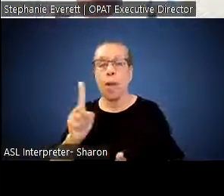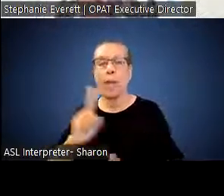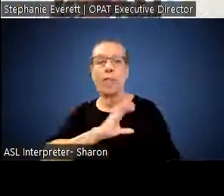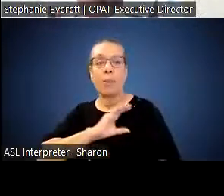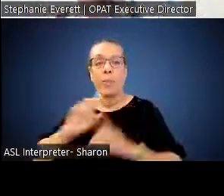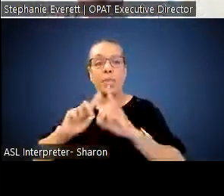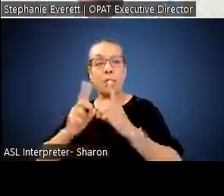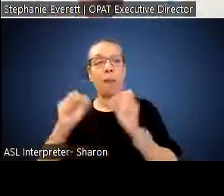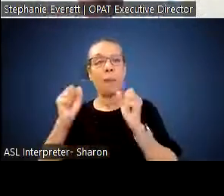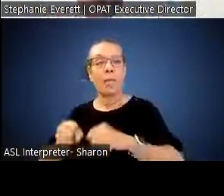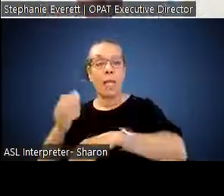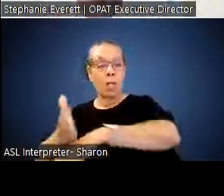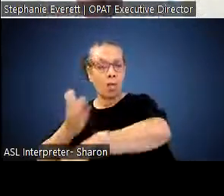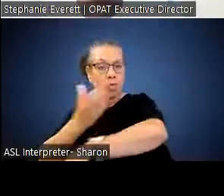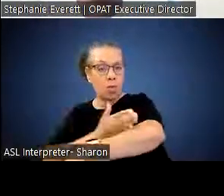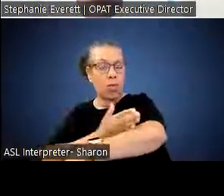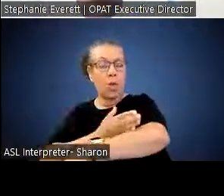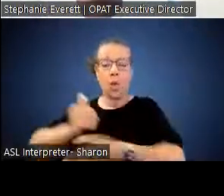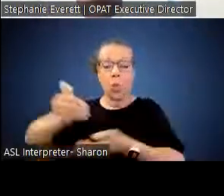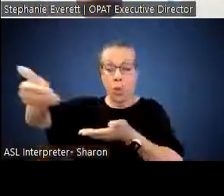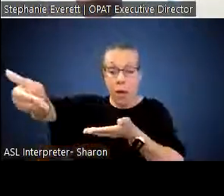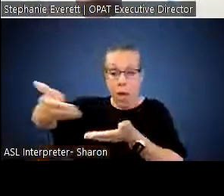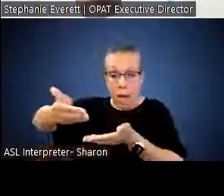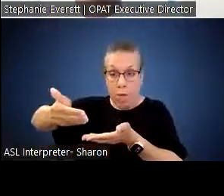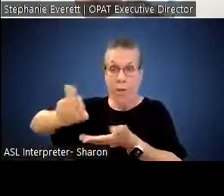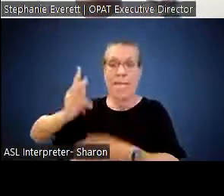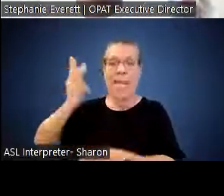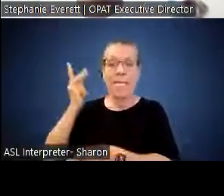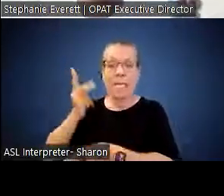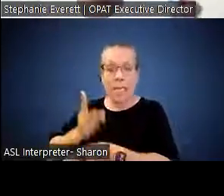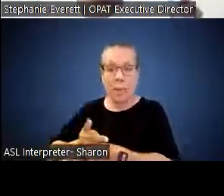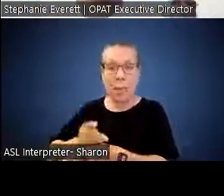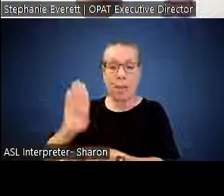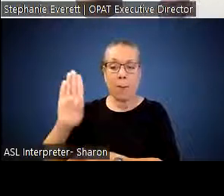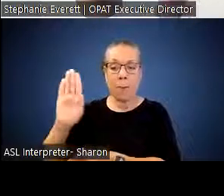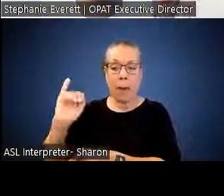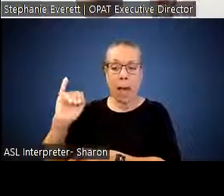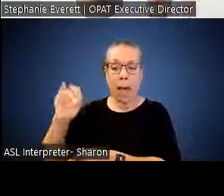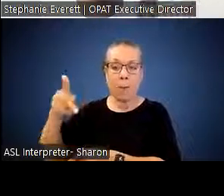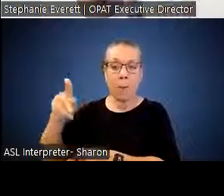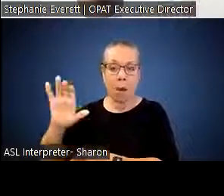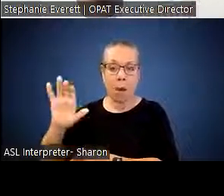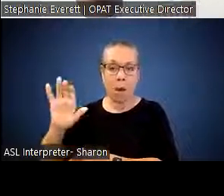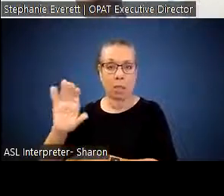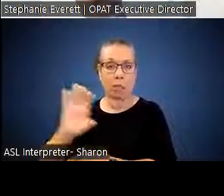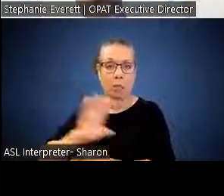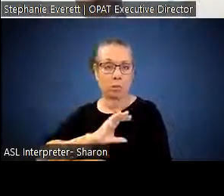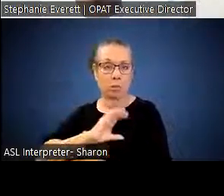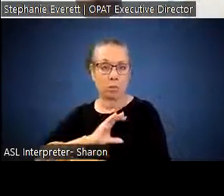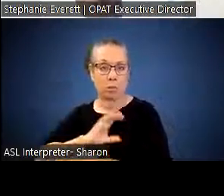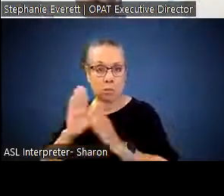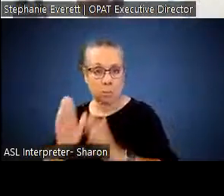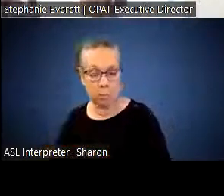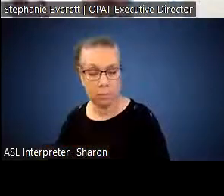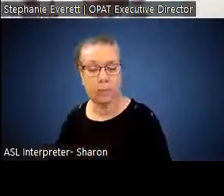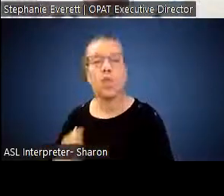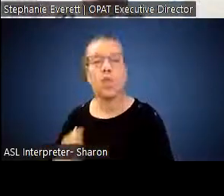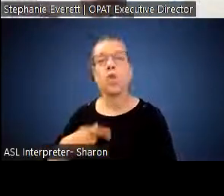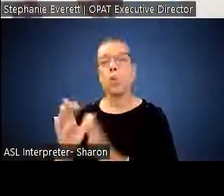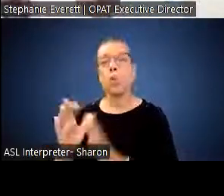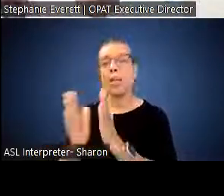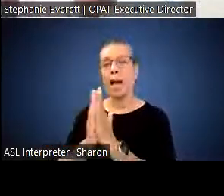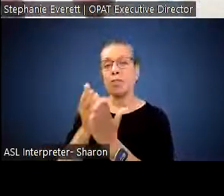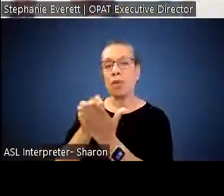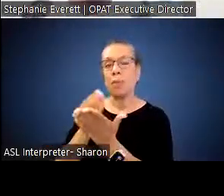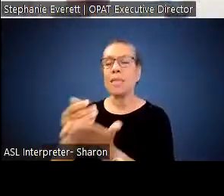the promotion, hiring, retention of BIPOC officers. So we sought money for a consultant to look at